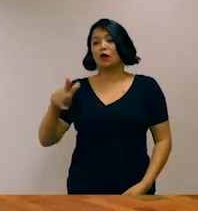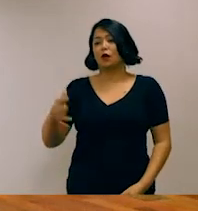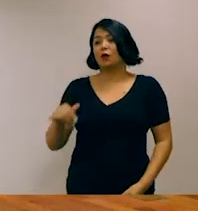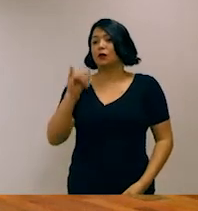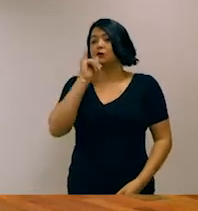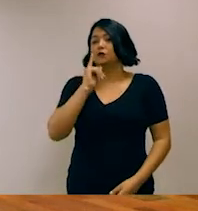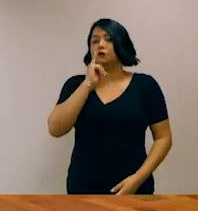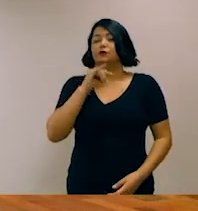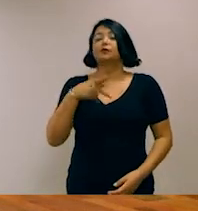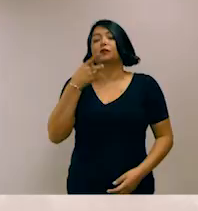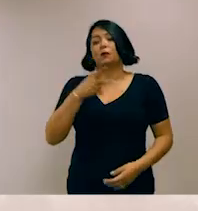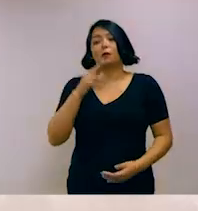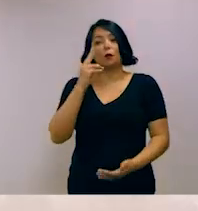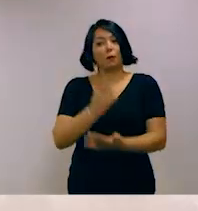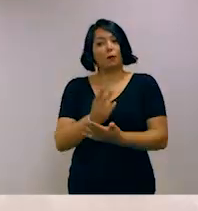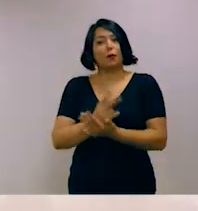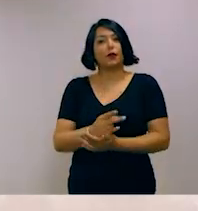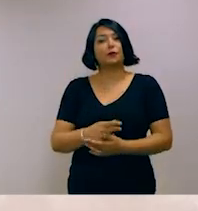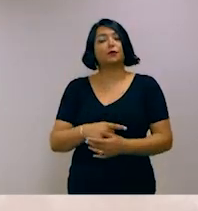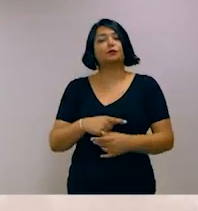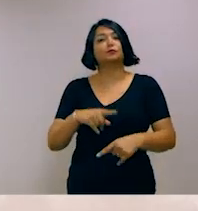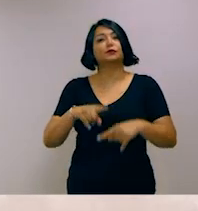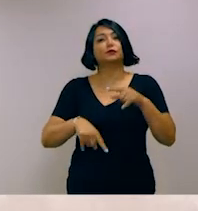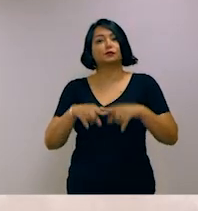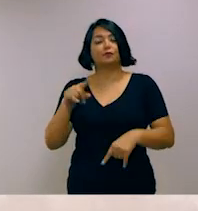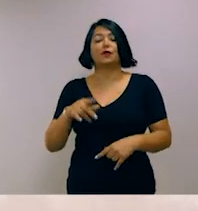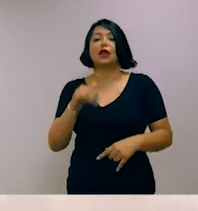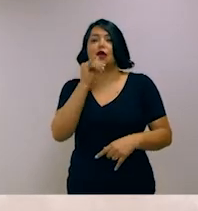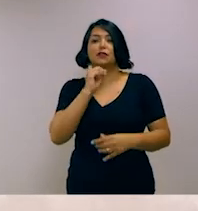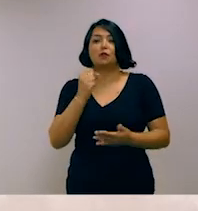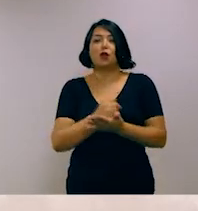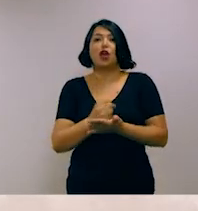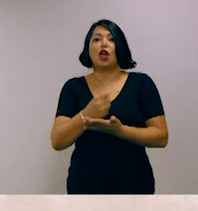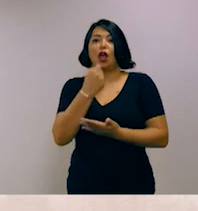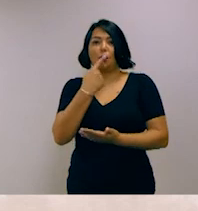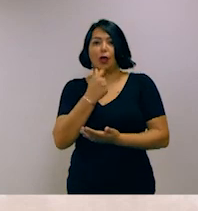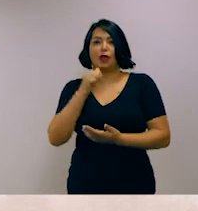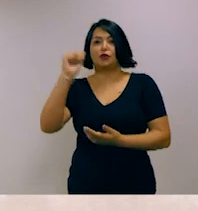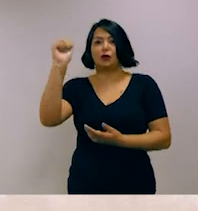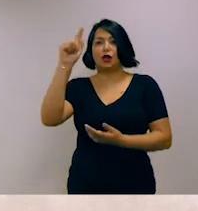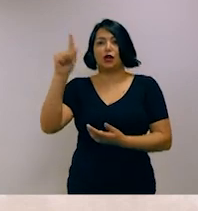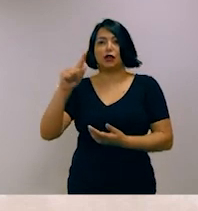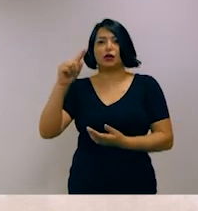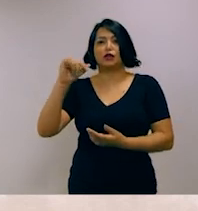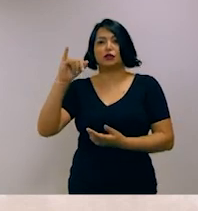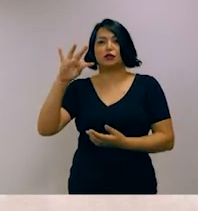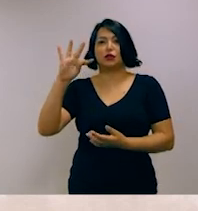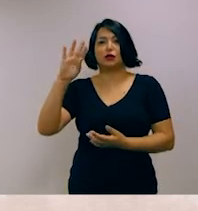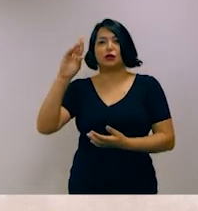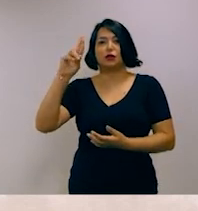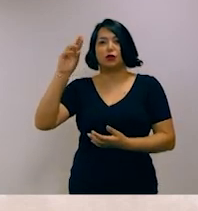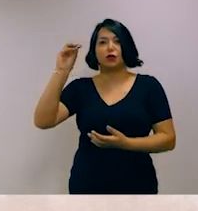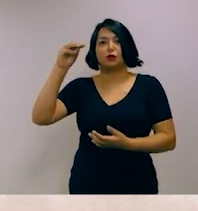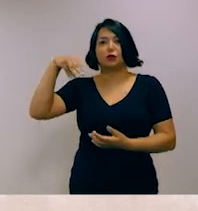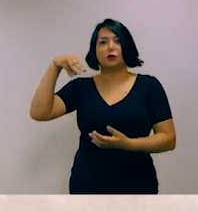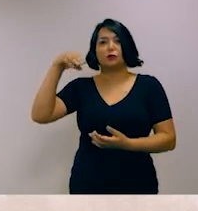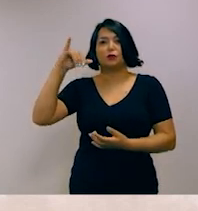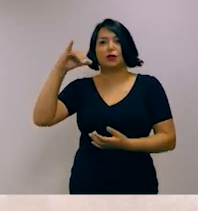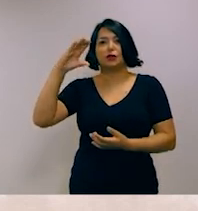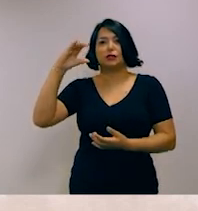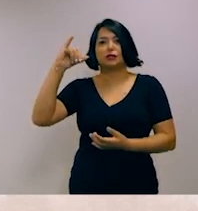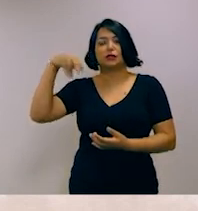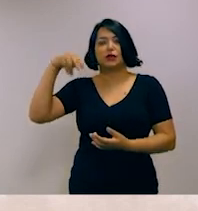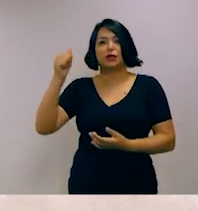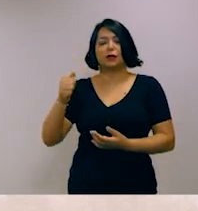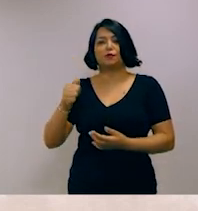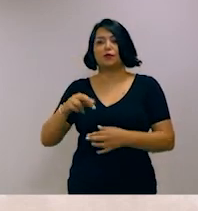And so here's another example. The same product, azitromycin. And sometimes it has